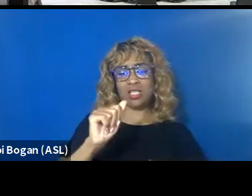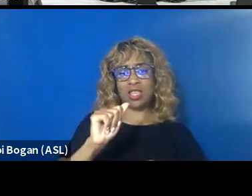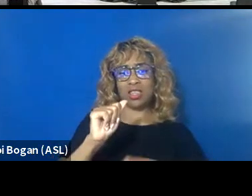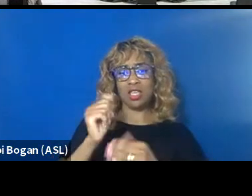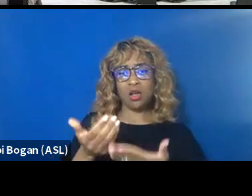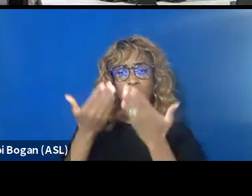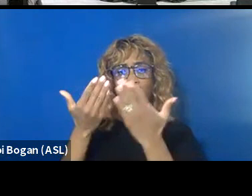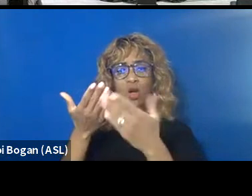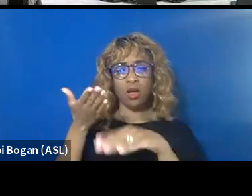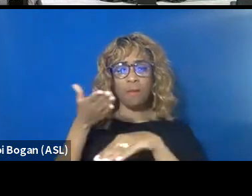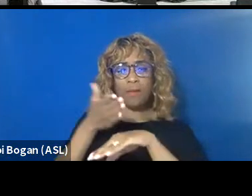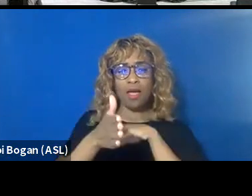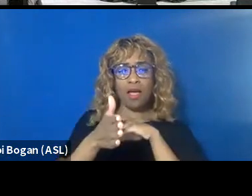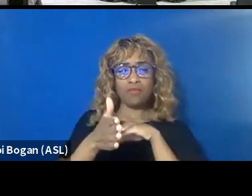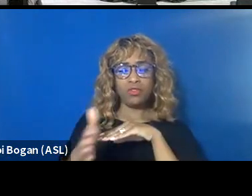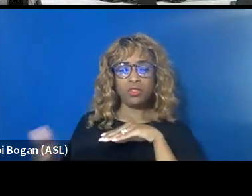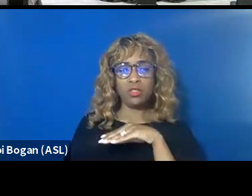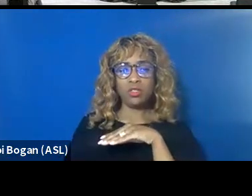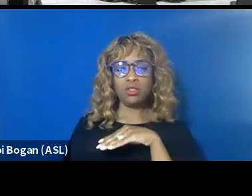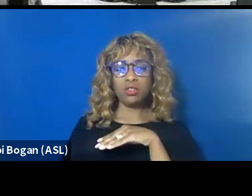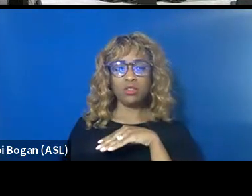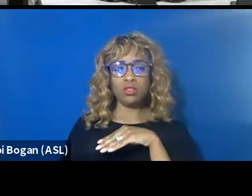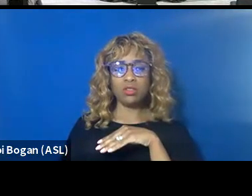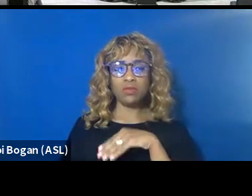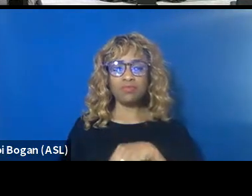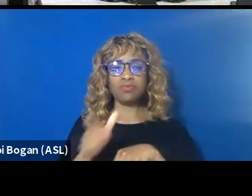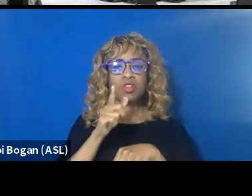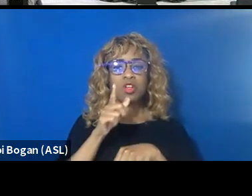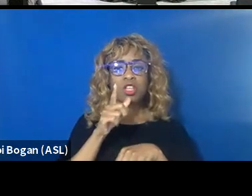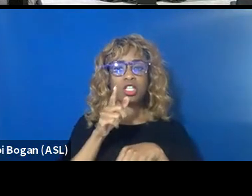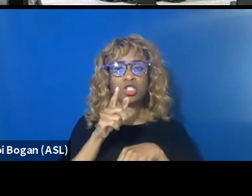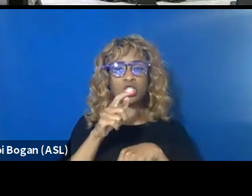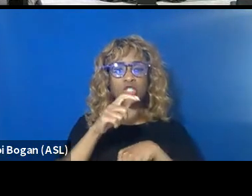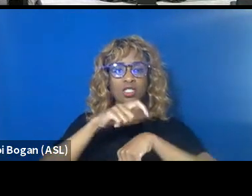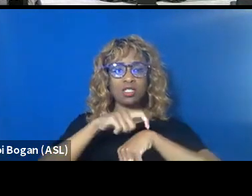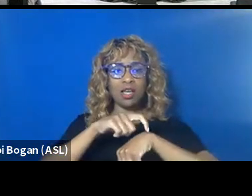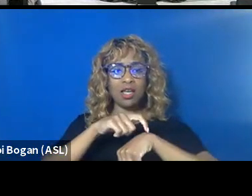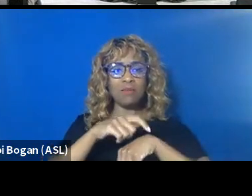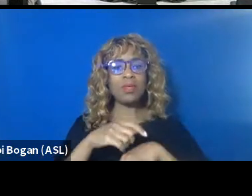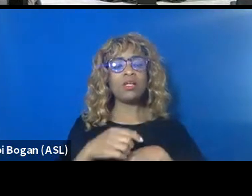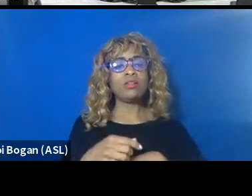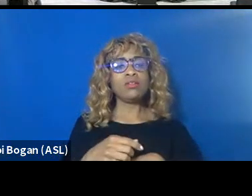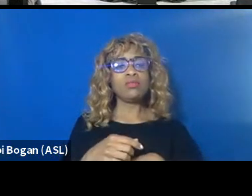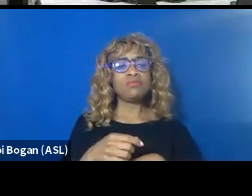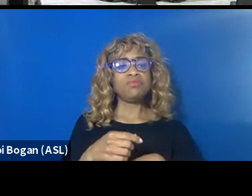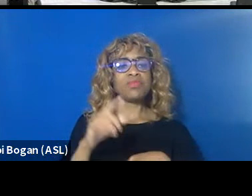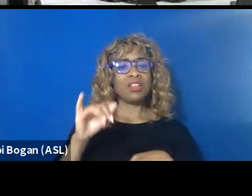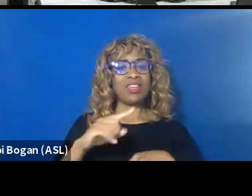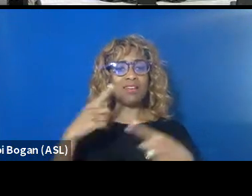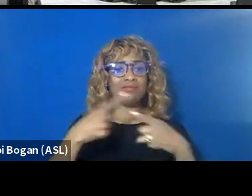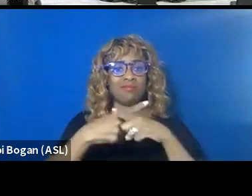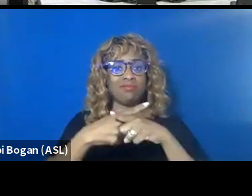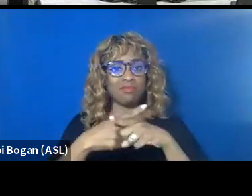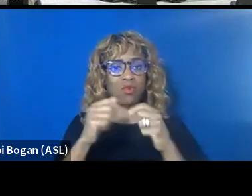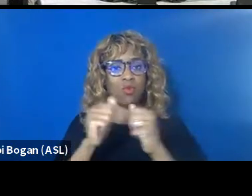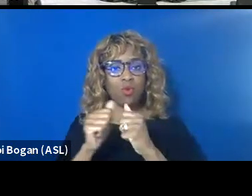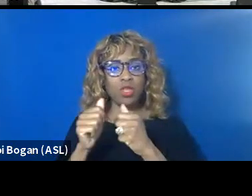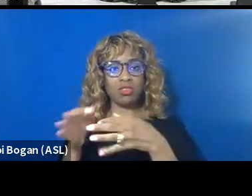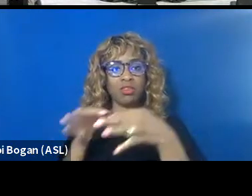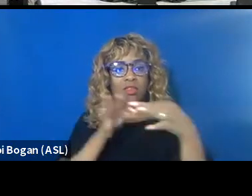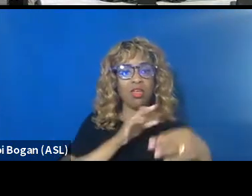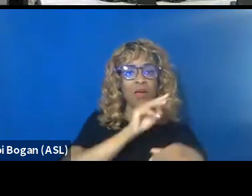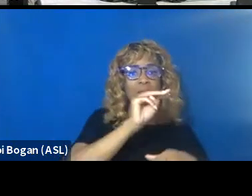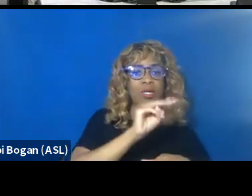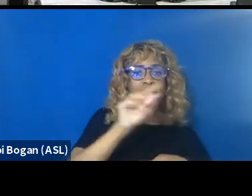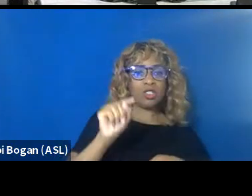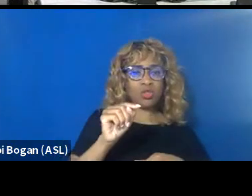up after the lunch break that conflicted with us moving things from Monday to Tuesday.